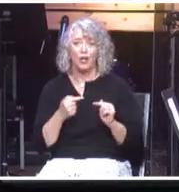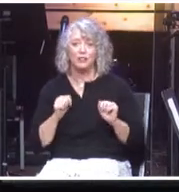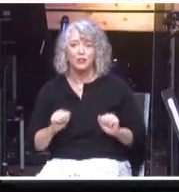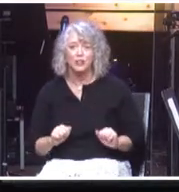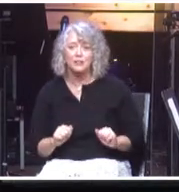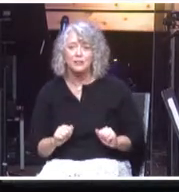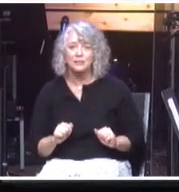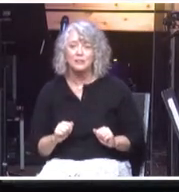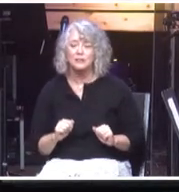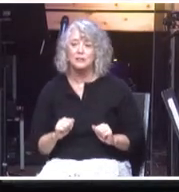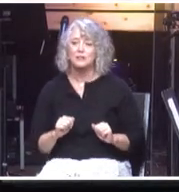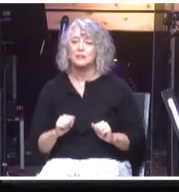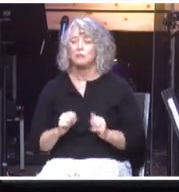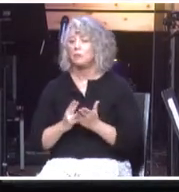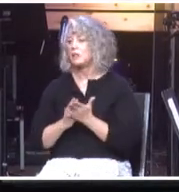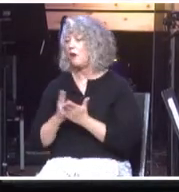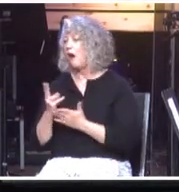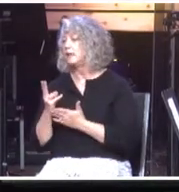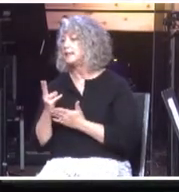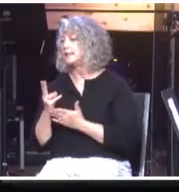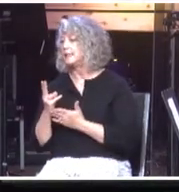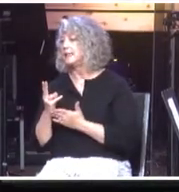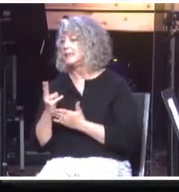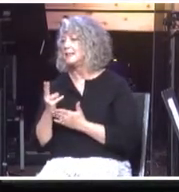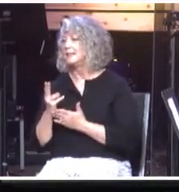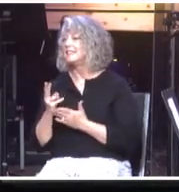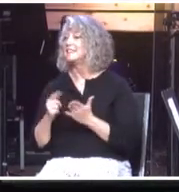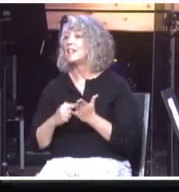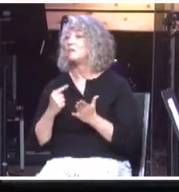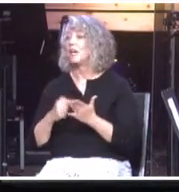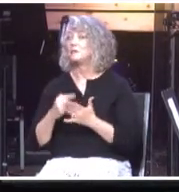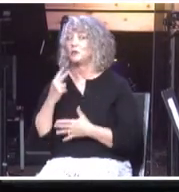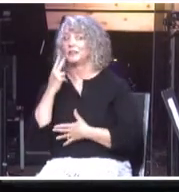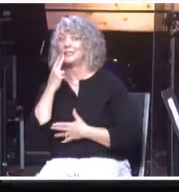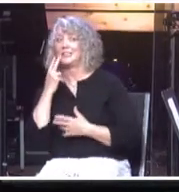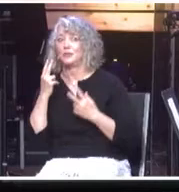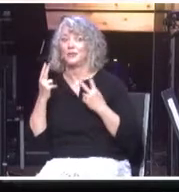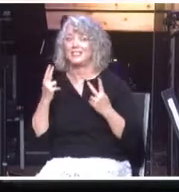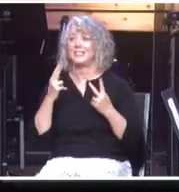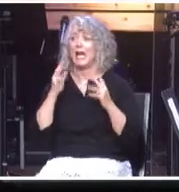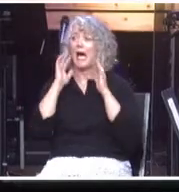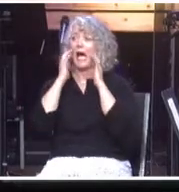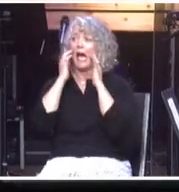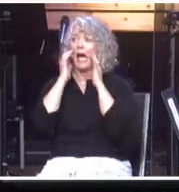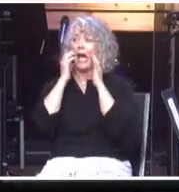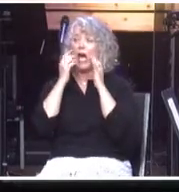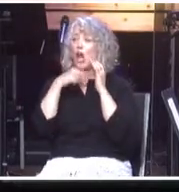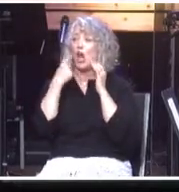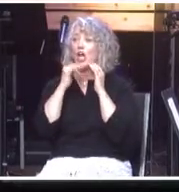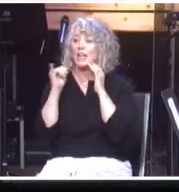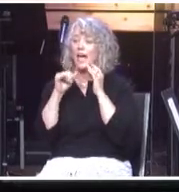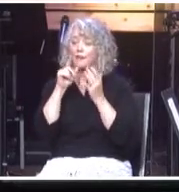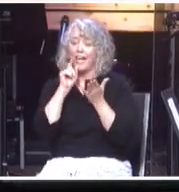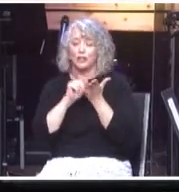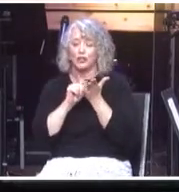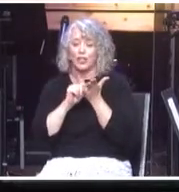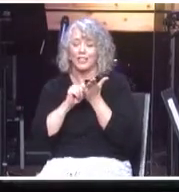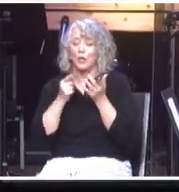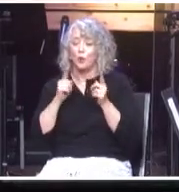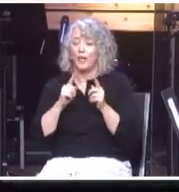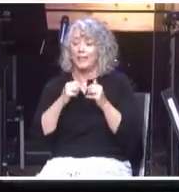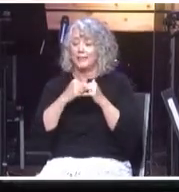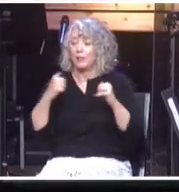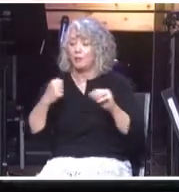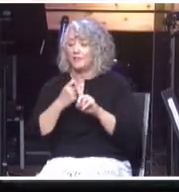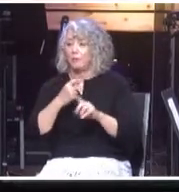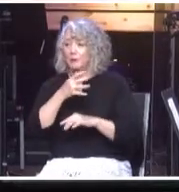And honestly, it's sometimes easy to panic, like a little barnyard chick that gets cut off from its connection with its